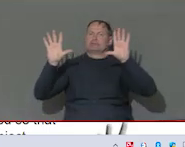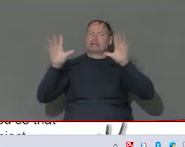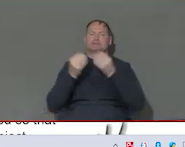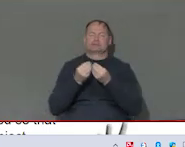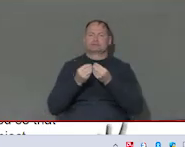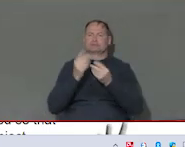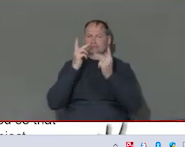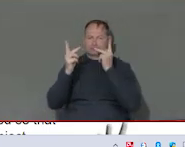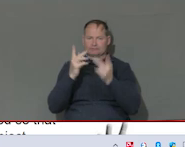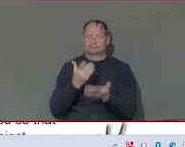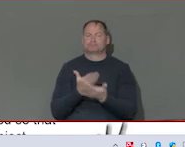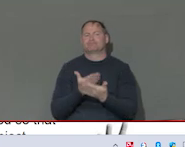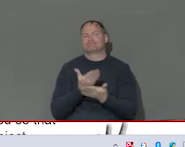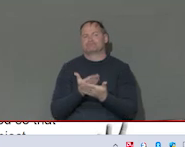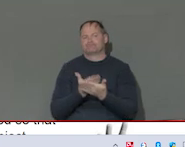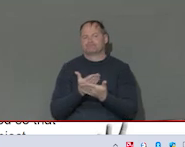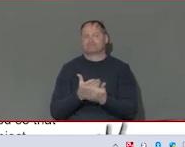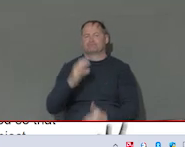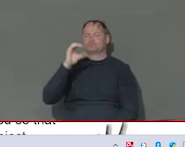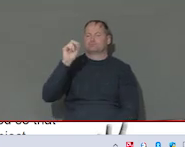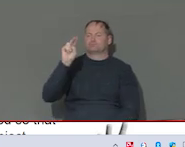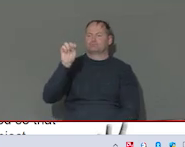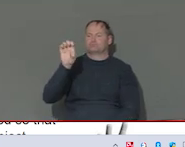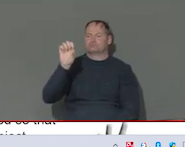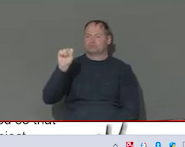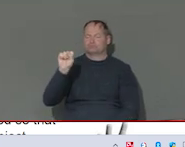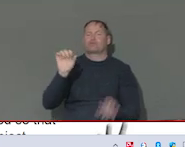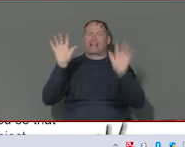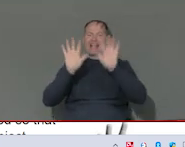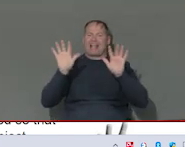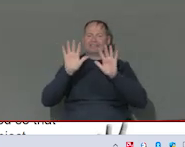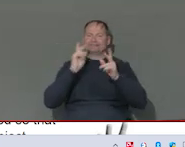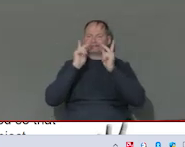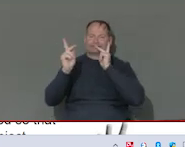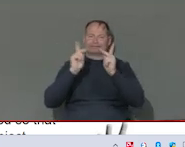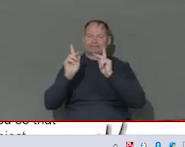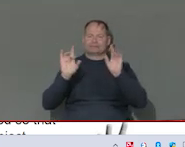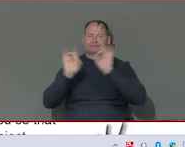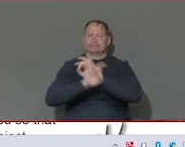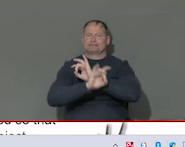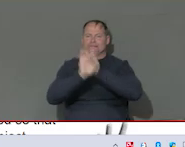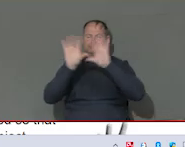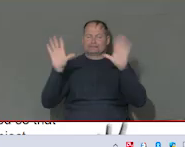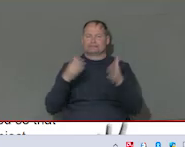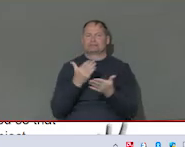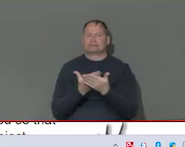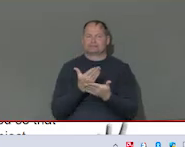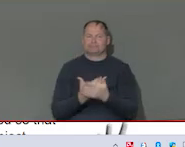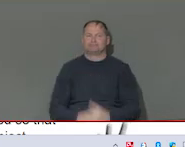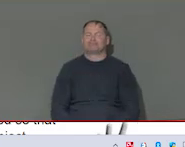objects. So having cones is for color vision, for greater clarity of what we are looking